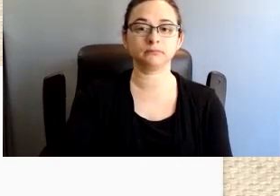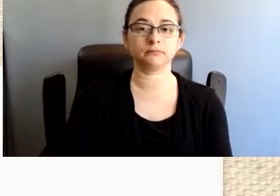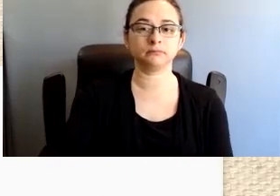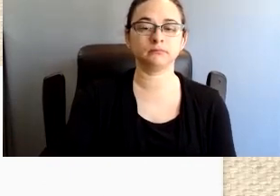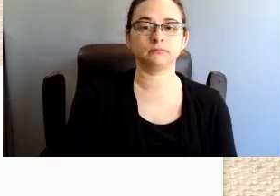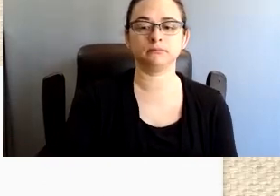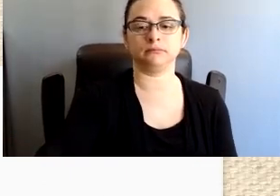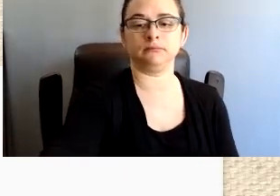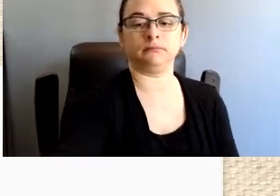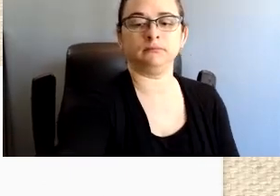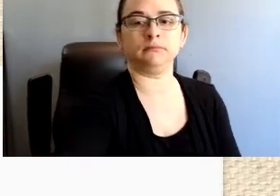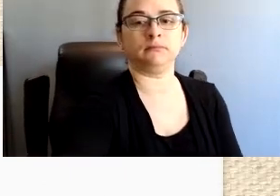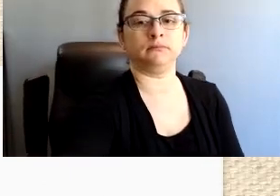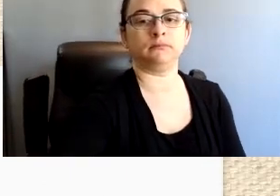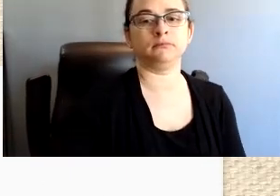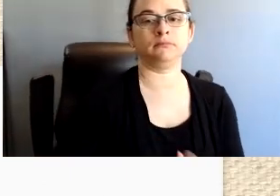So,